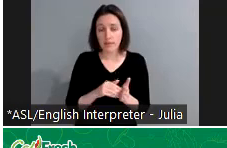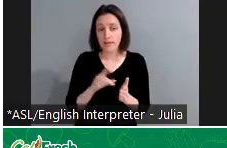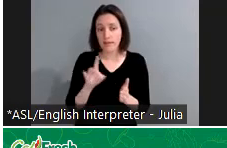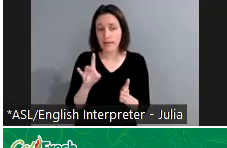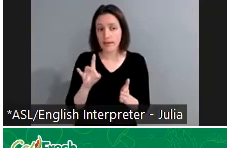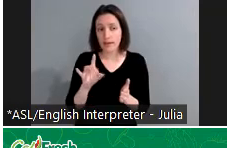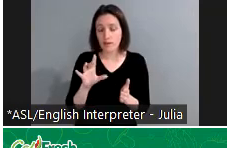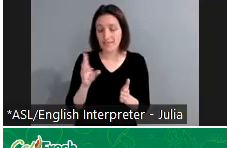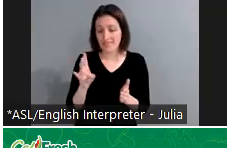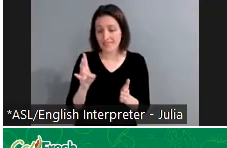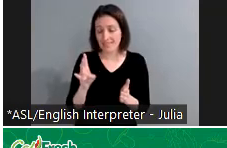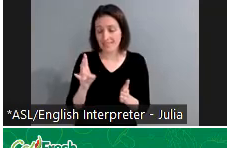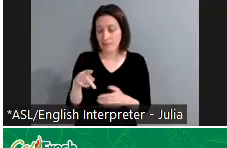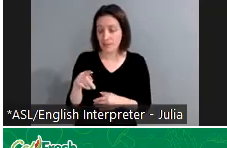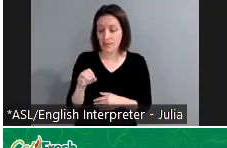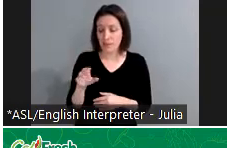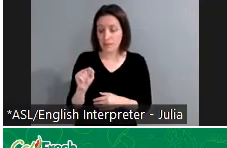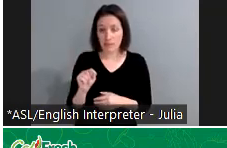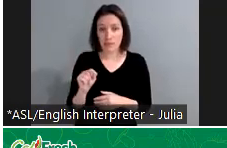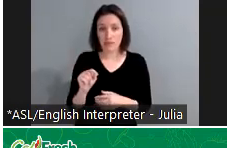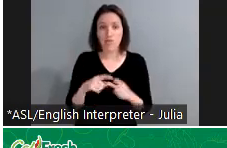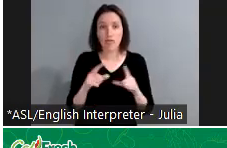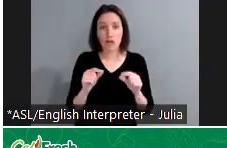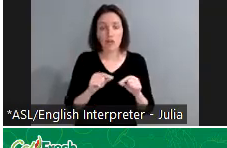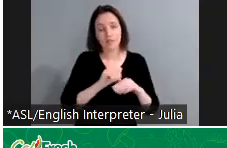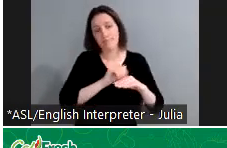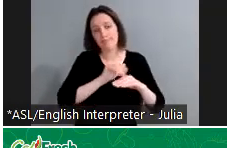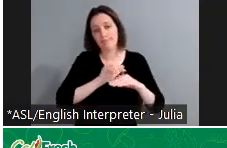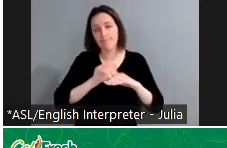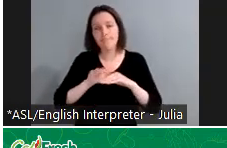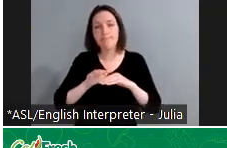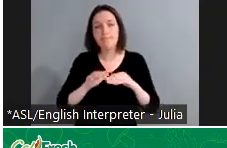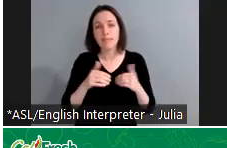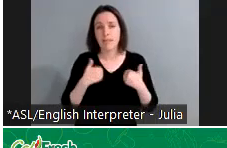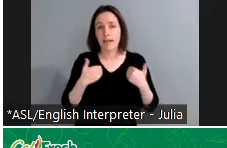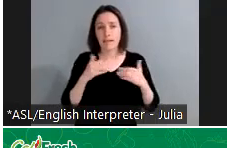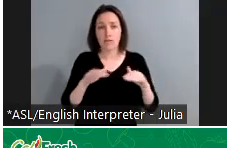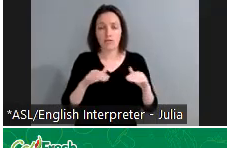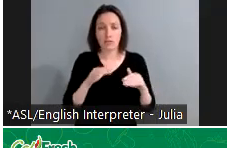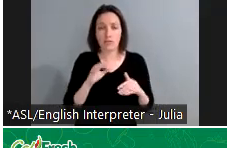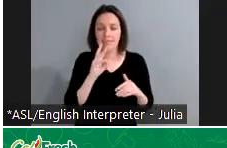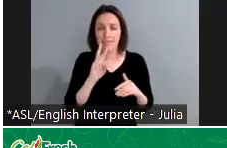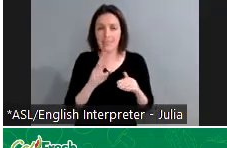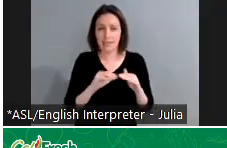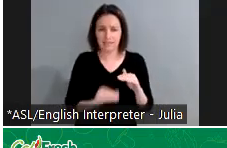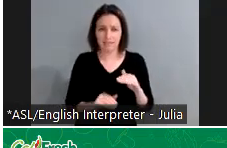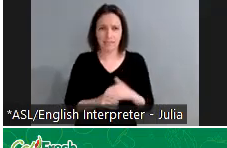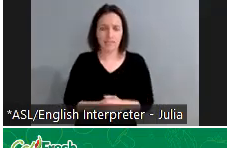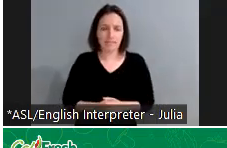851,817 P-EBT 4.0 cards were mailed out to young children under age 6. Just